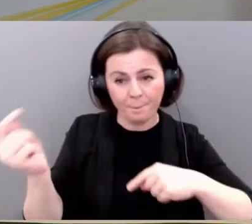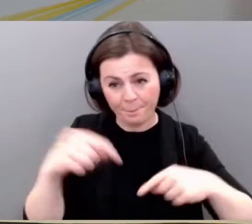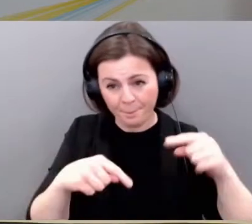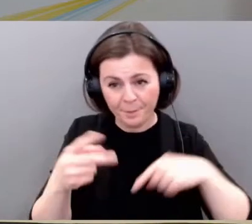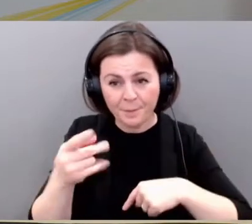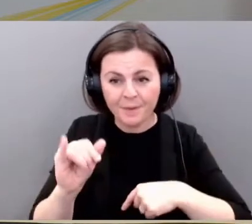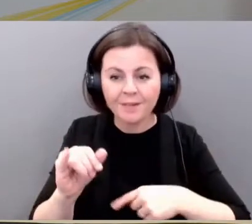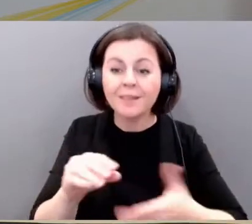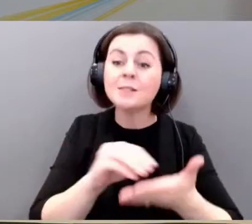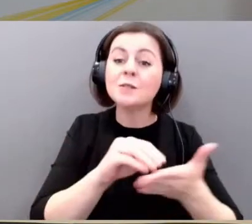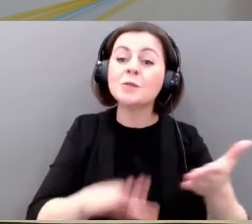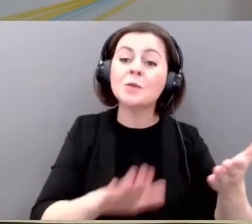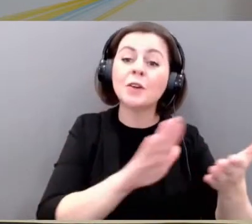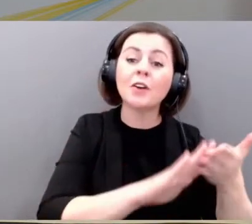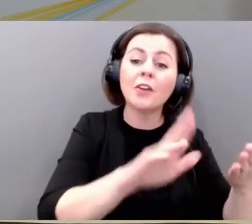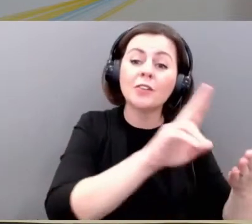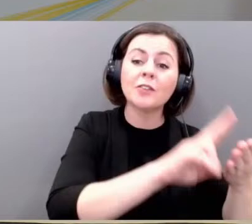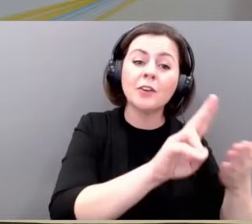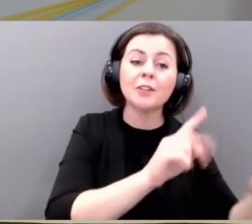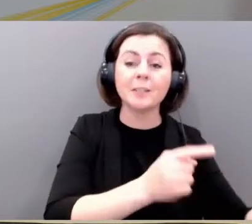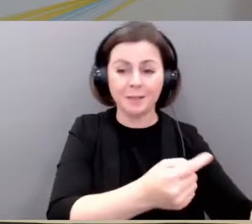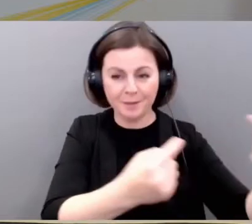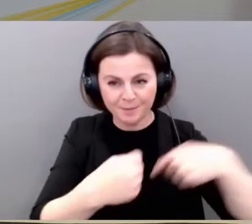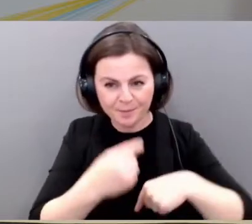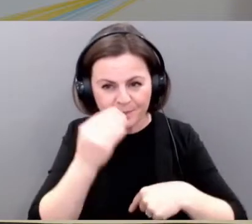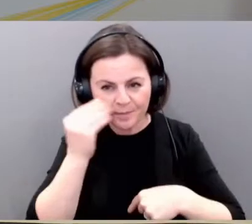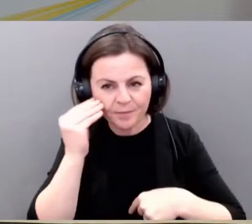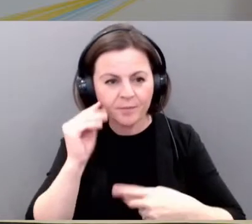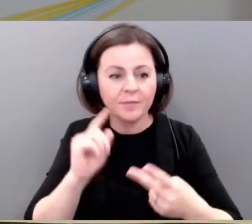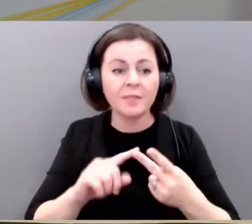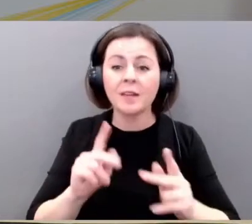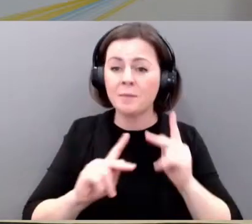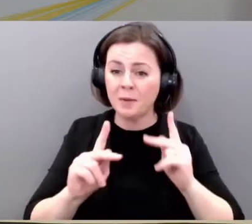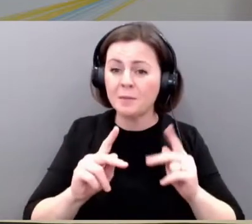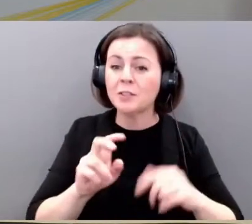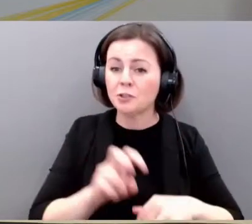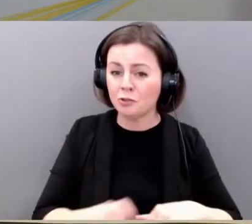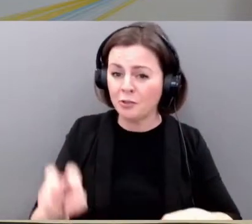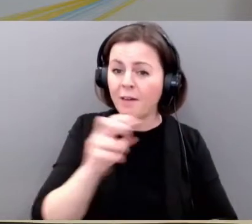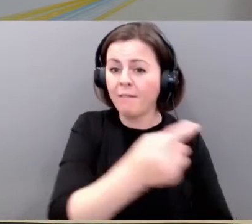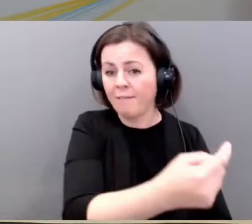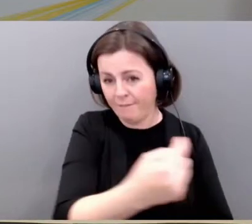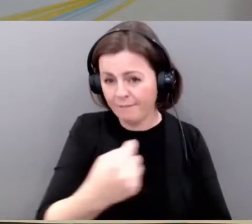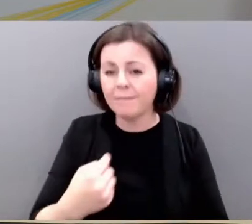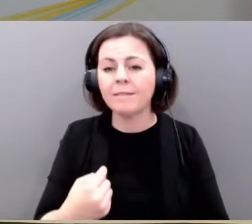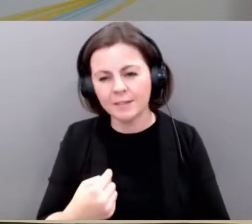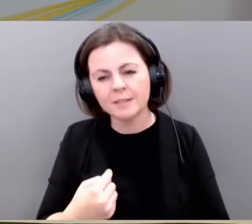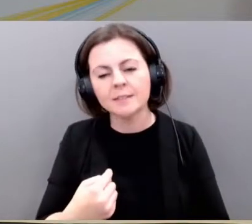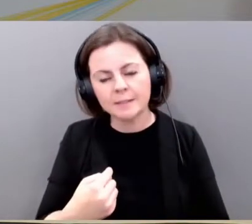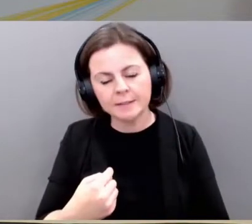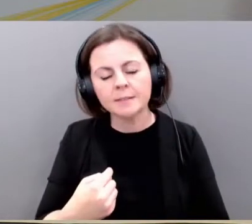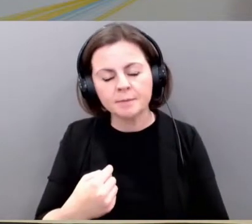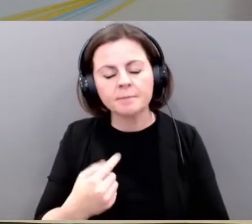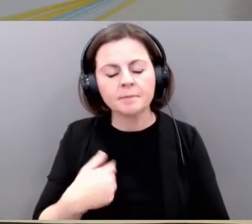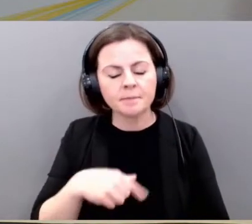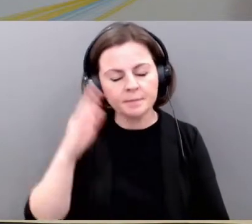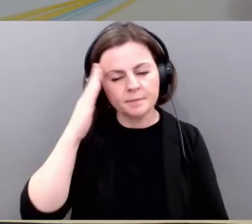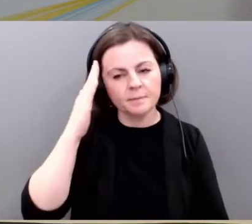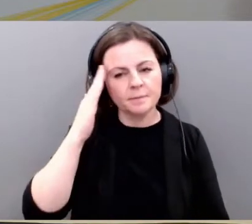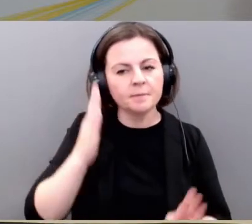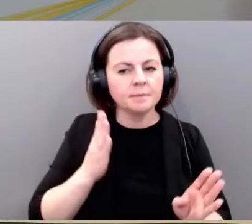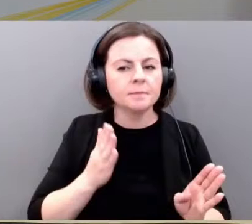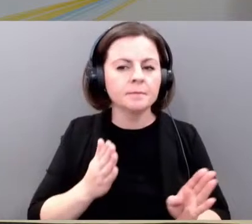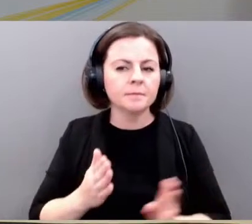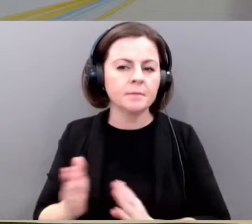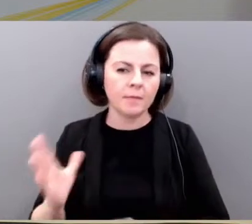students returning, we have people traveling, and so that is something we will be taking into account as